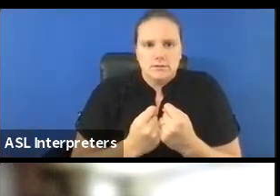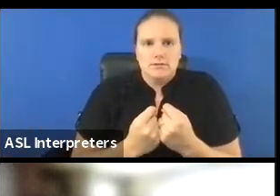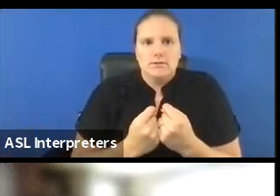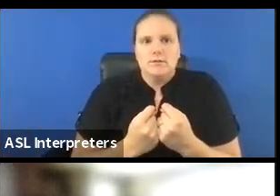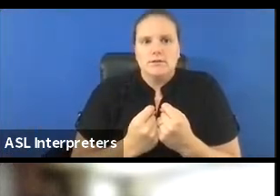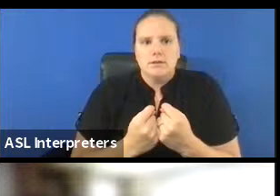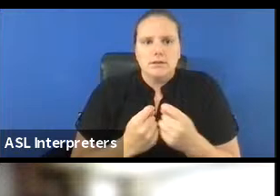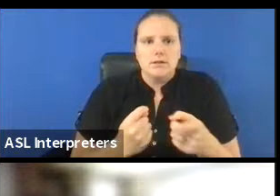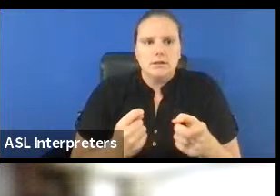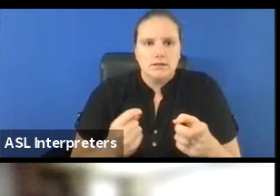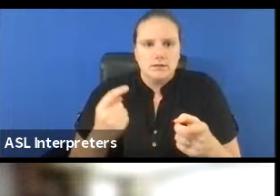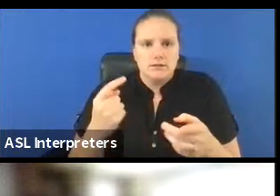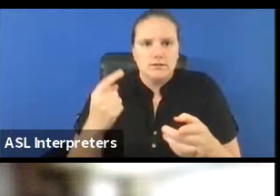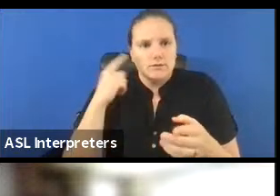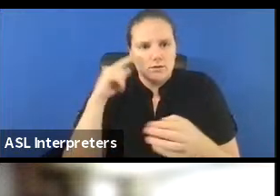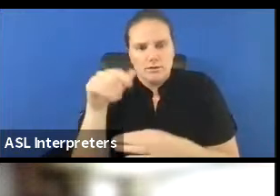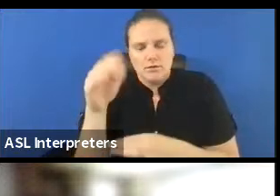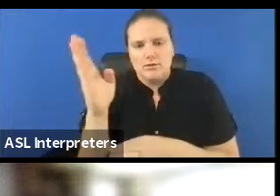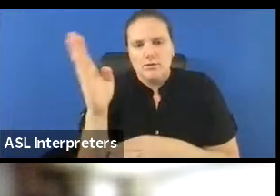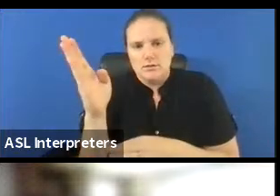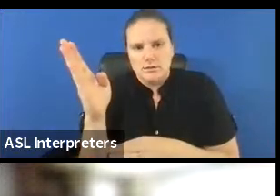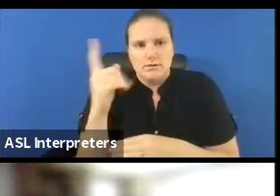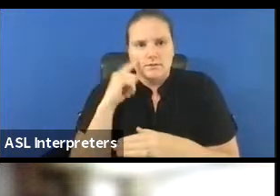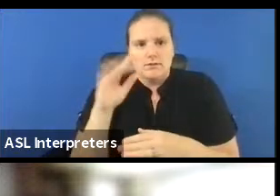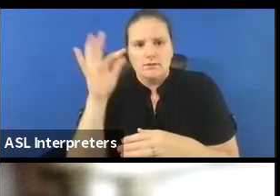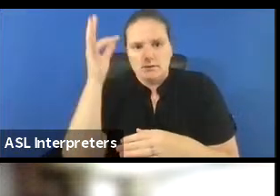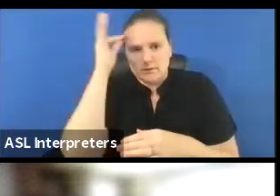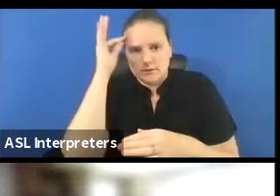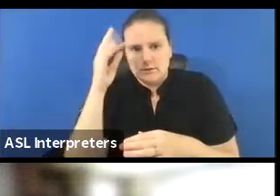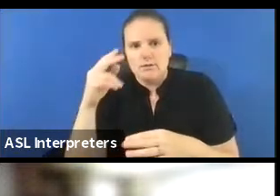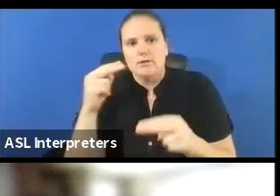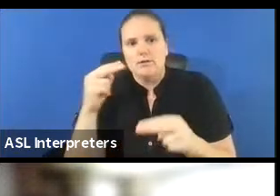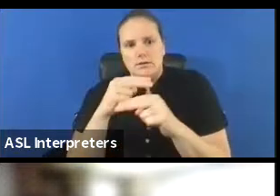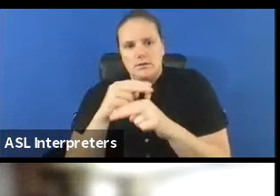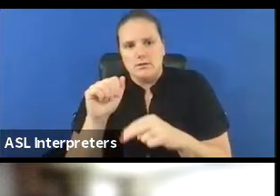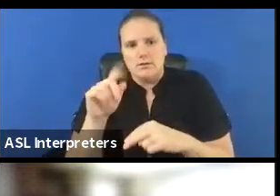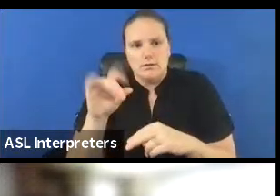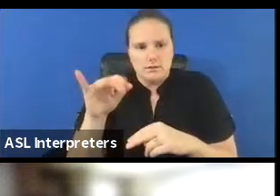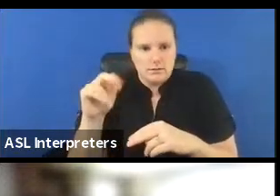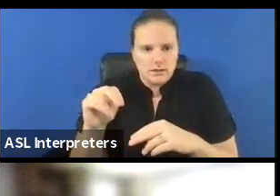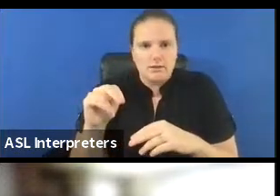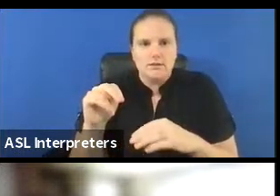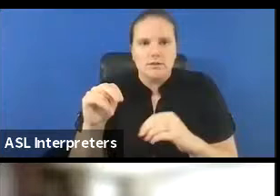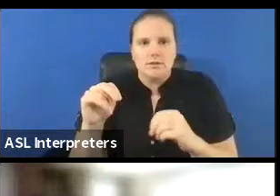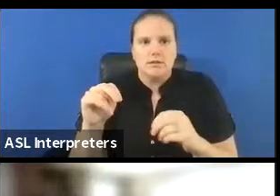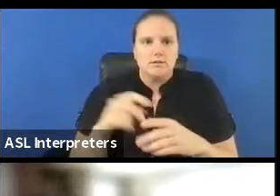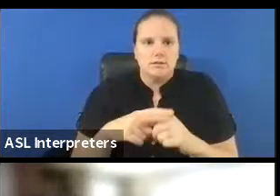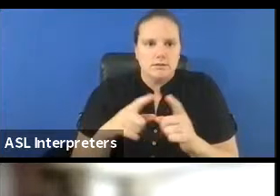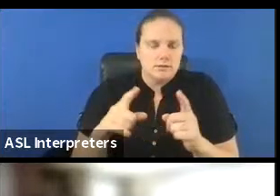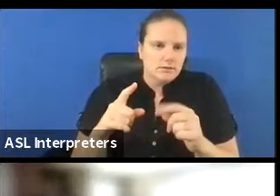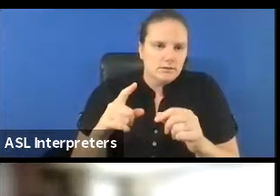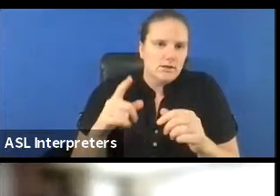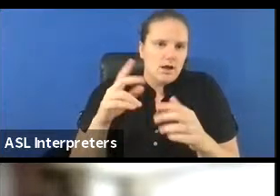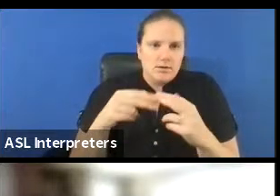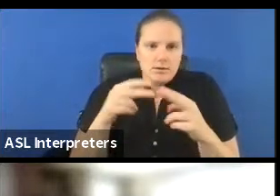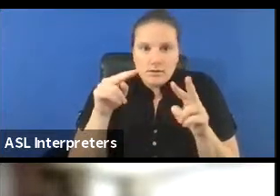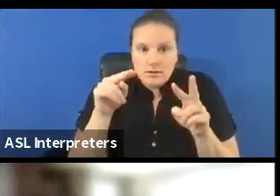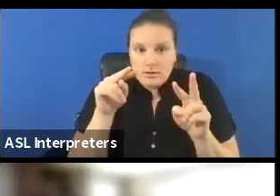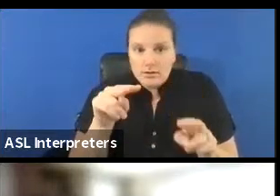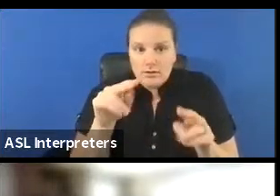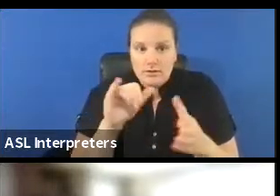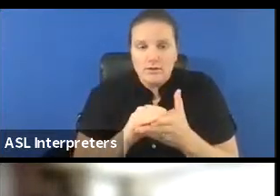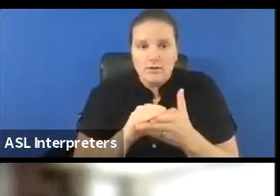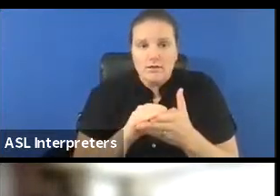asked to make presentations before Federal Highway Administration on how we are looking at